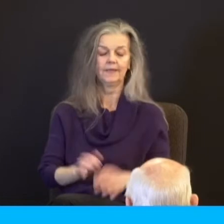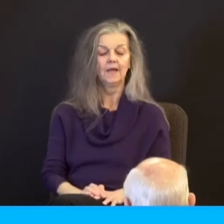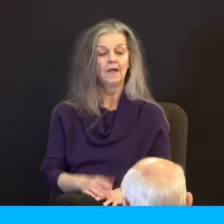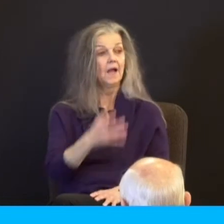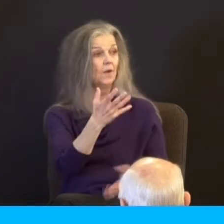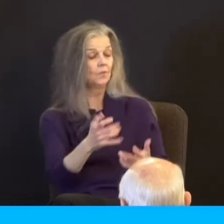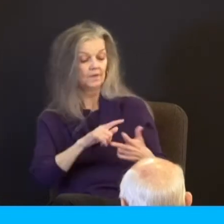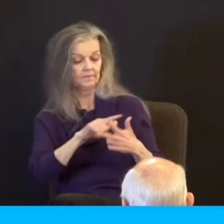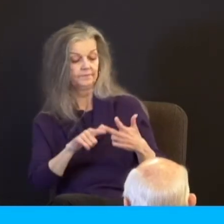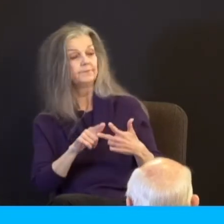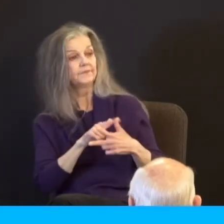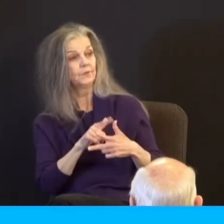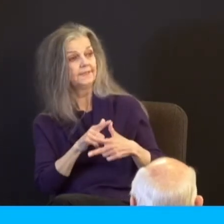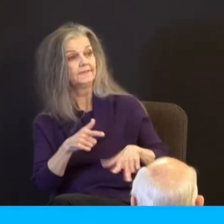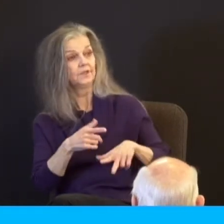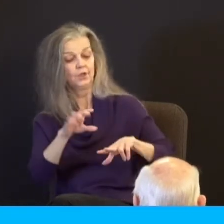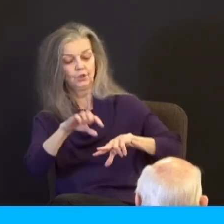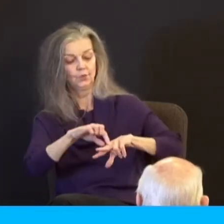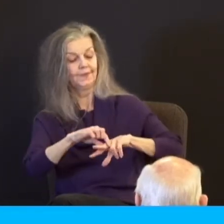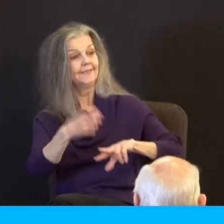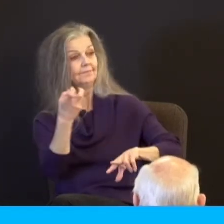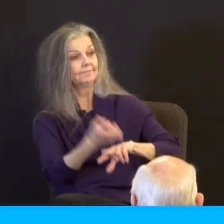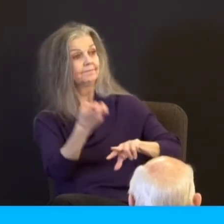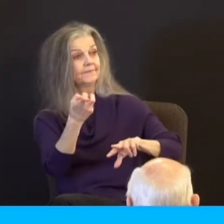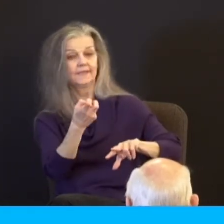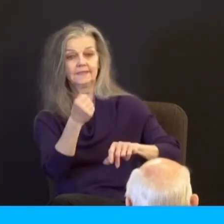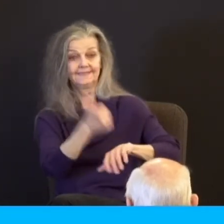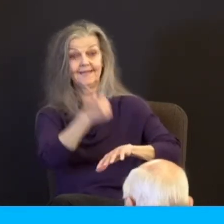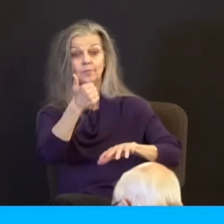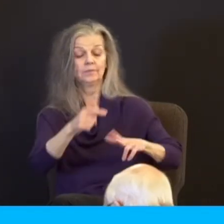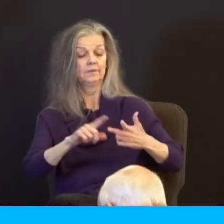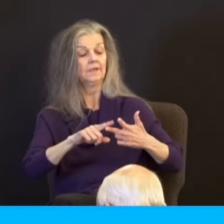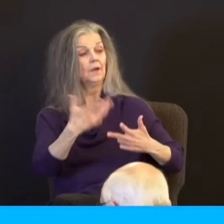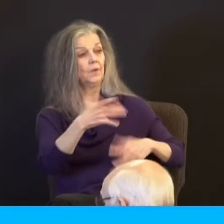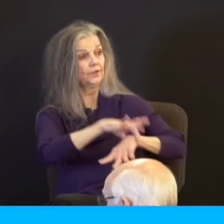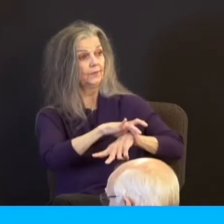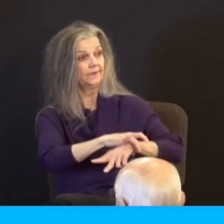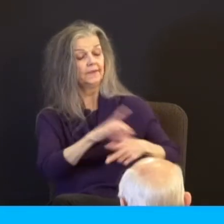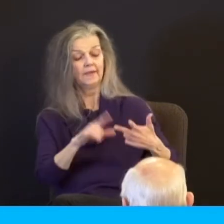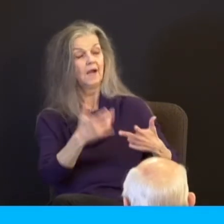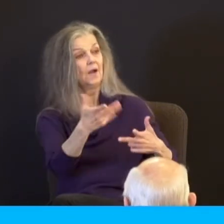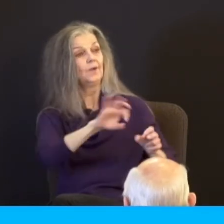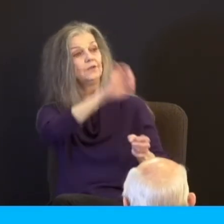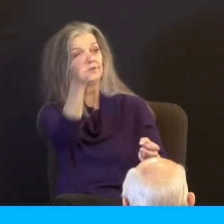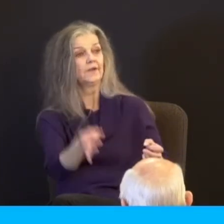possessions. And that's what sin does to you. I want it all. I want everything you've